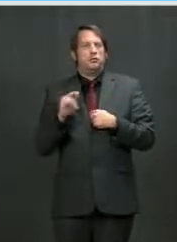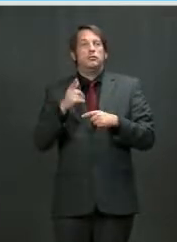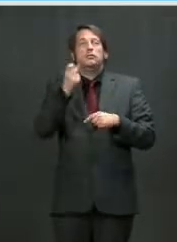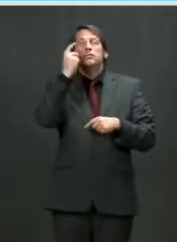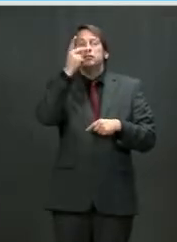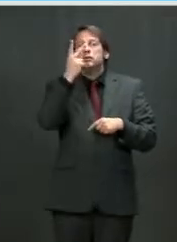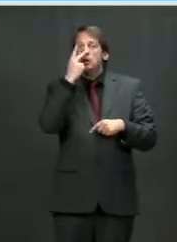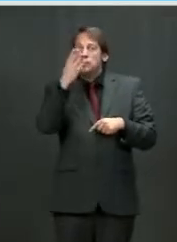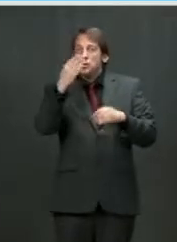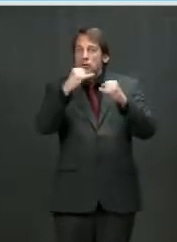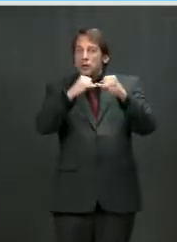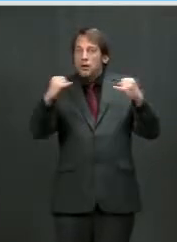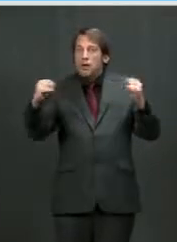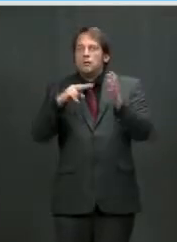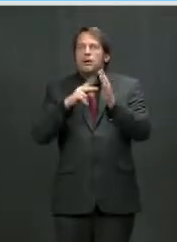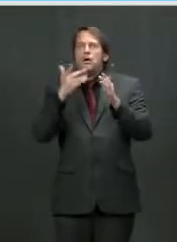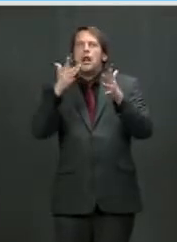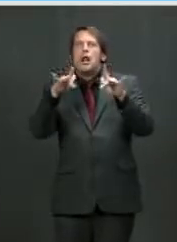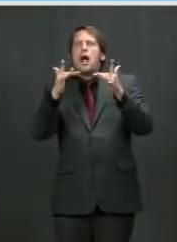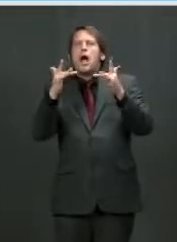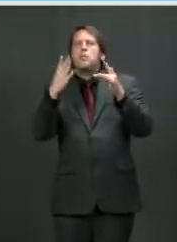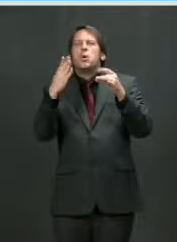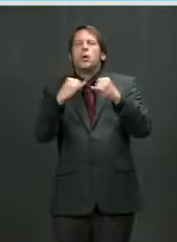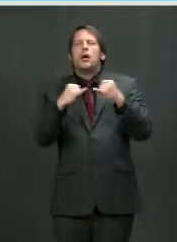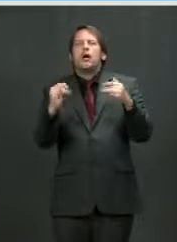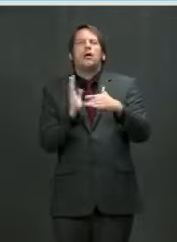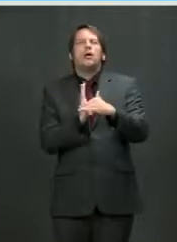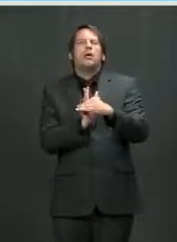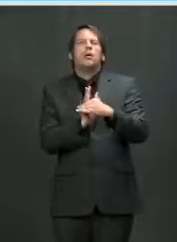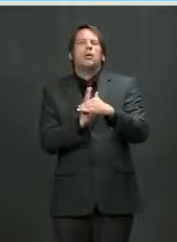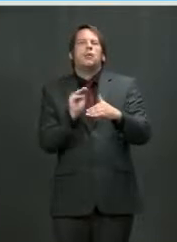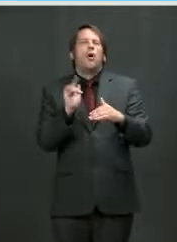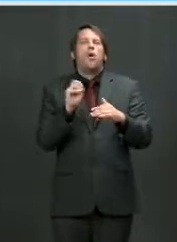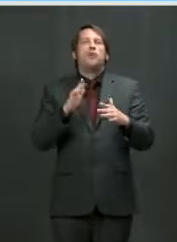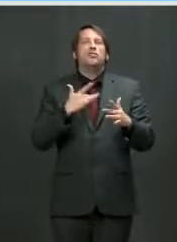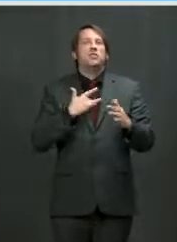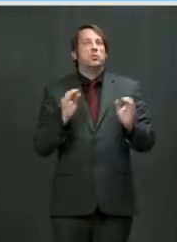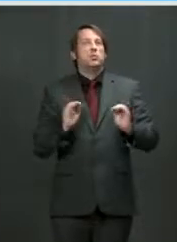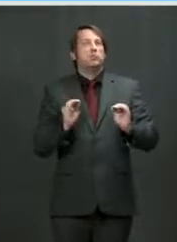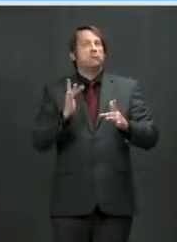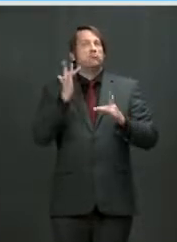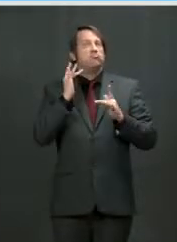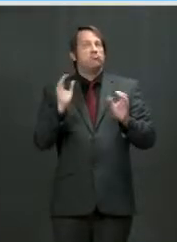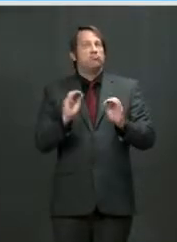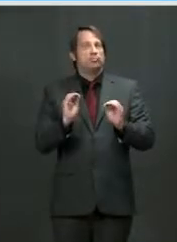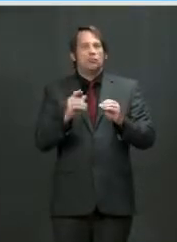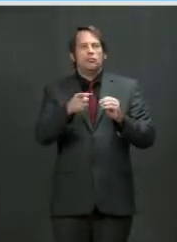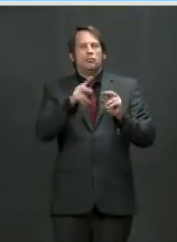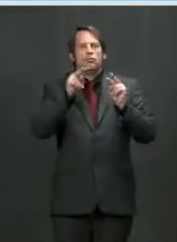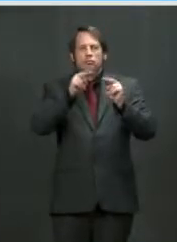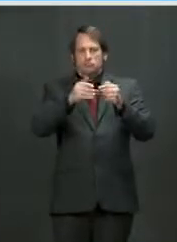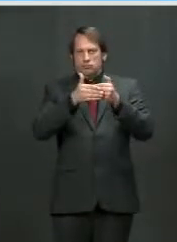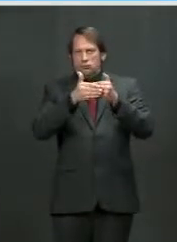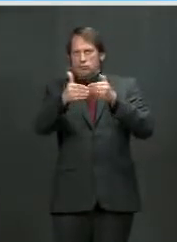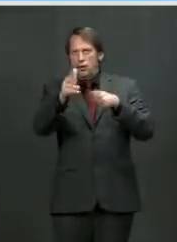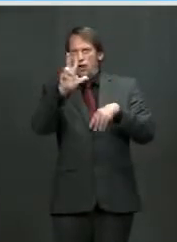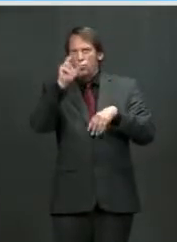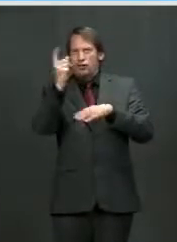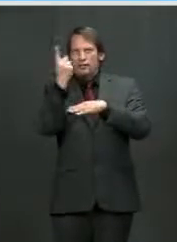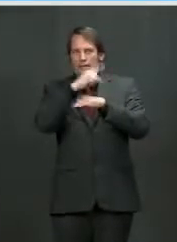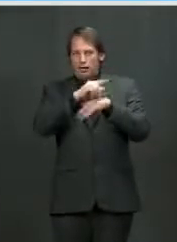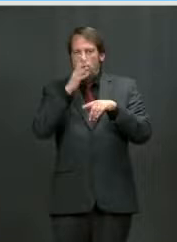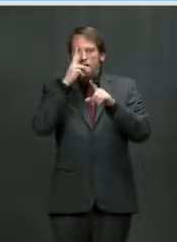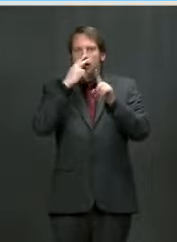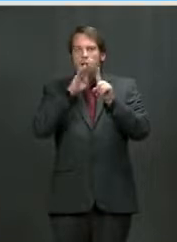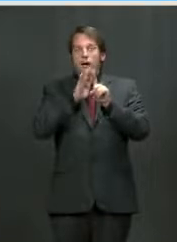infection. And if you look at it, it peaks up at around 30 days, but then gets a nice level, which is